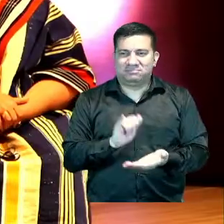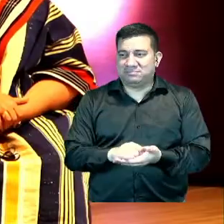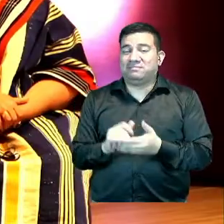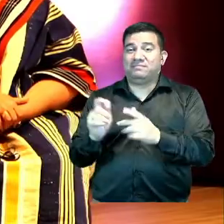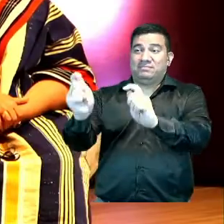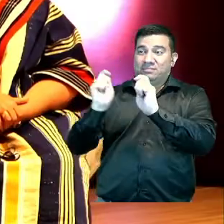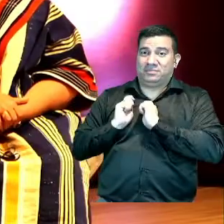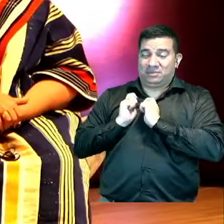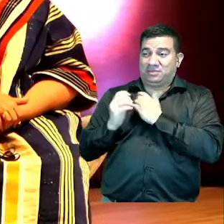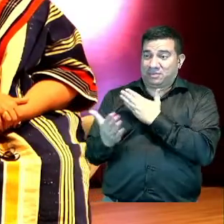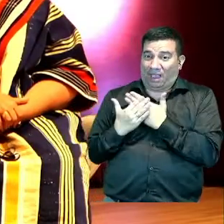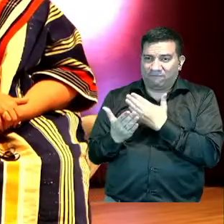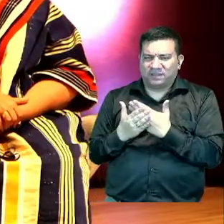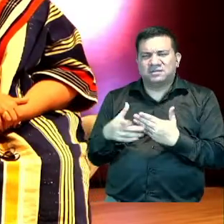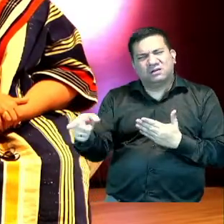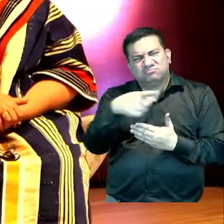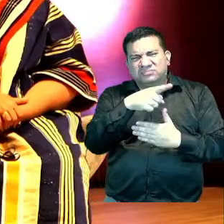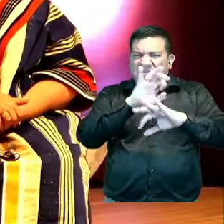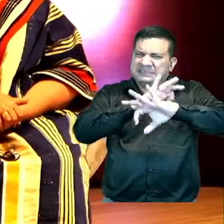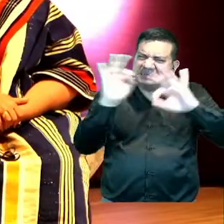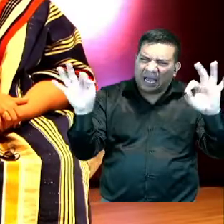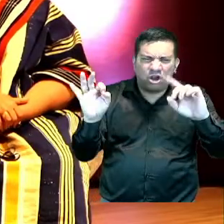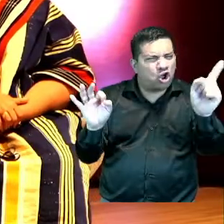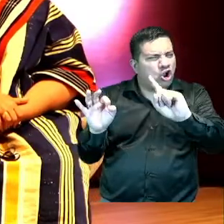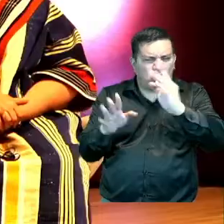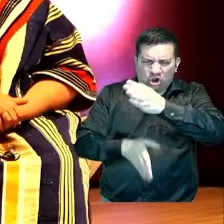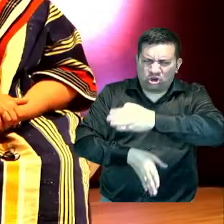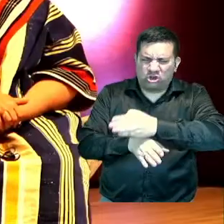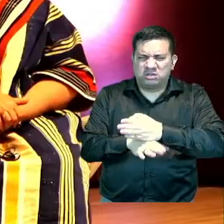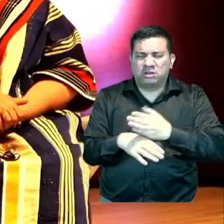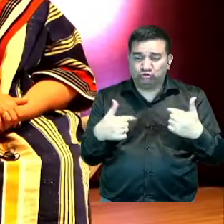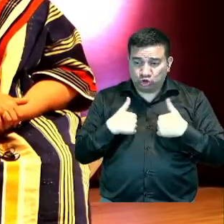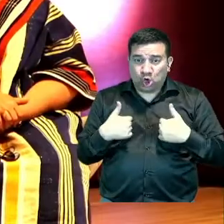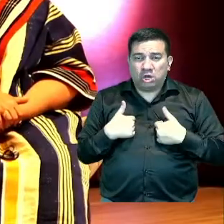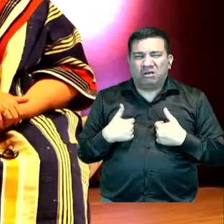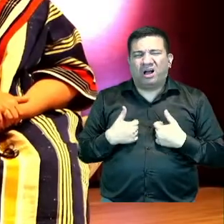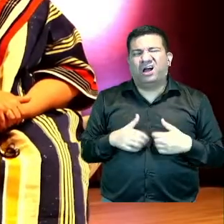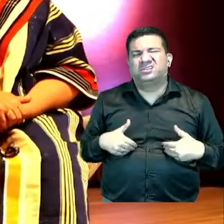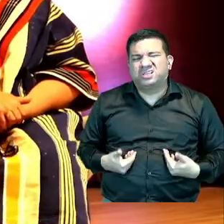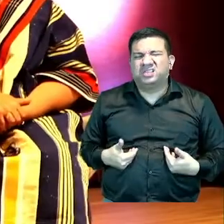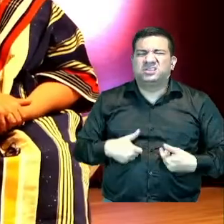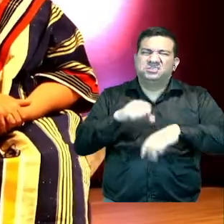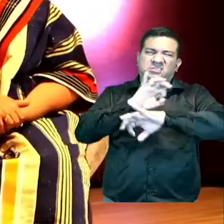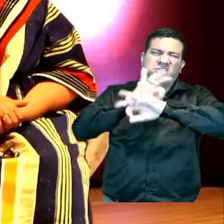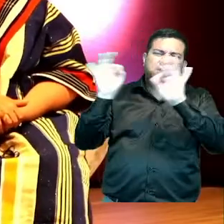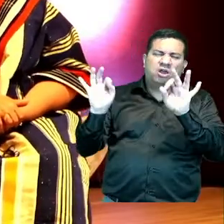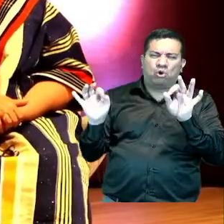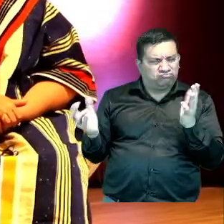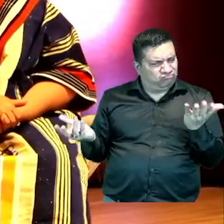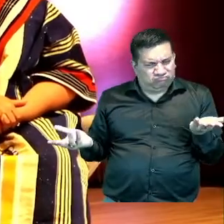me the mandate of never be tired, and I won't fall tired.